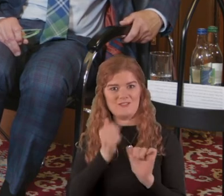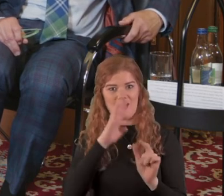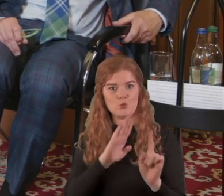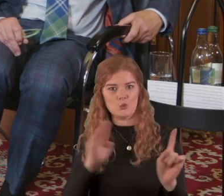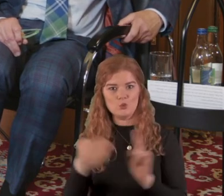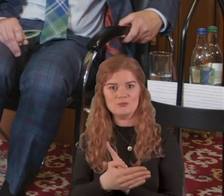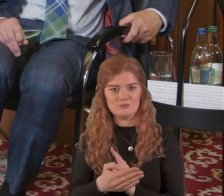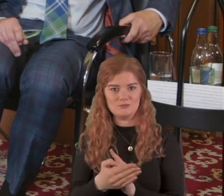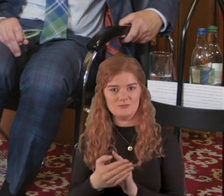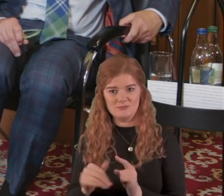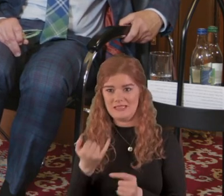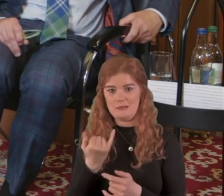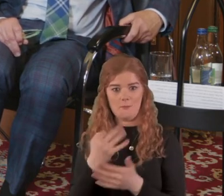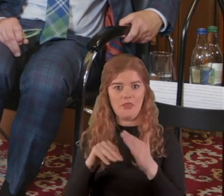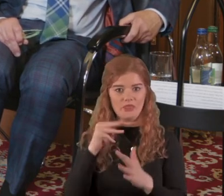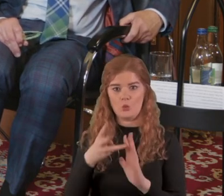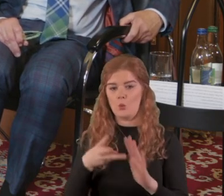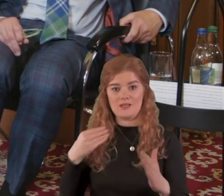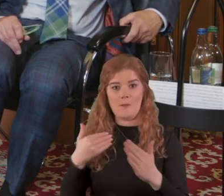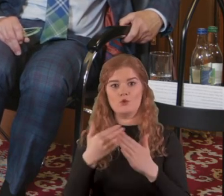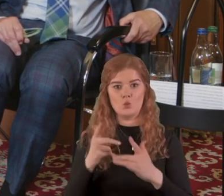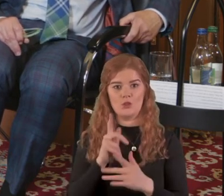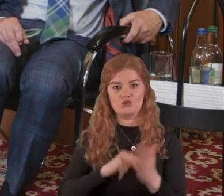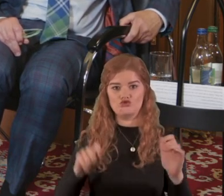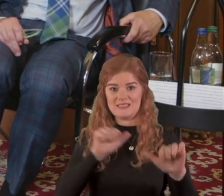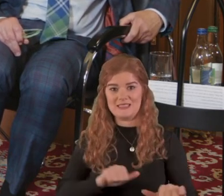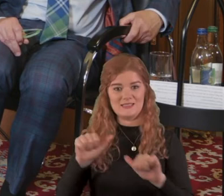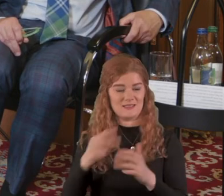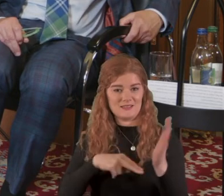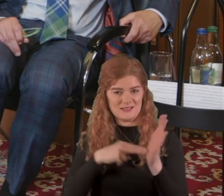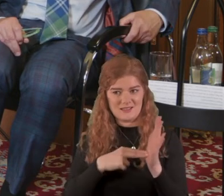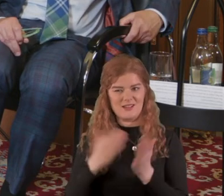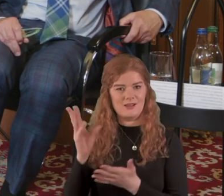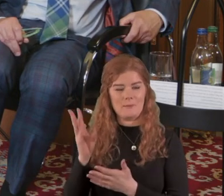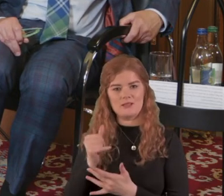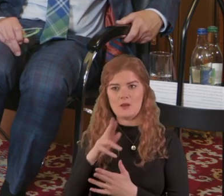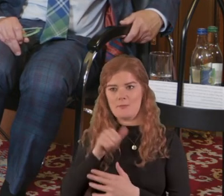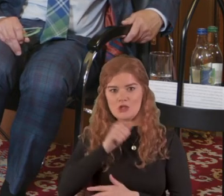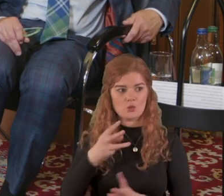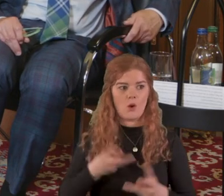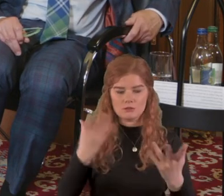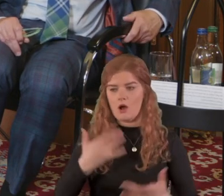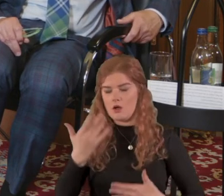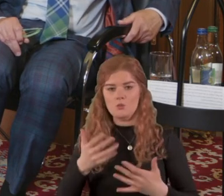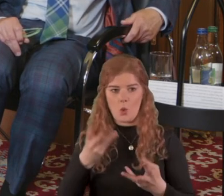in the months, weeks coming up to the treaty, where the sort of impatience and the need to get a